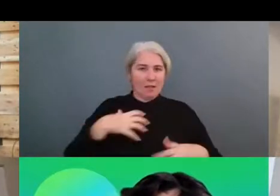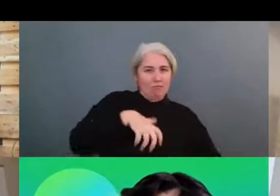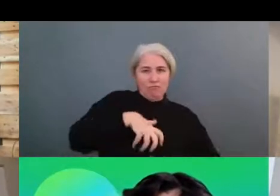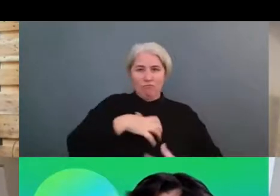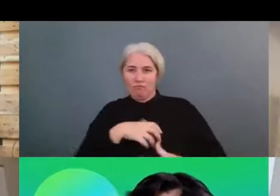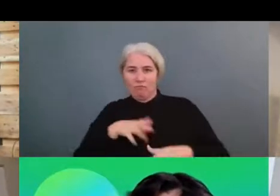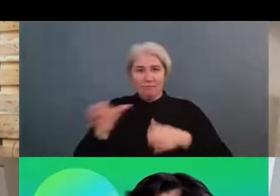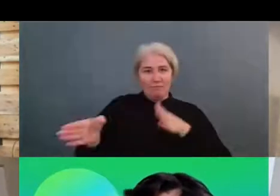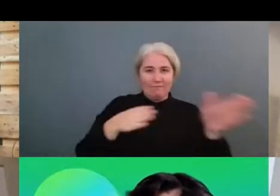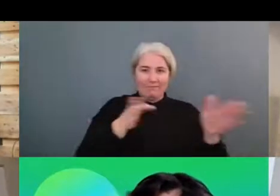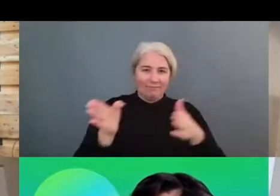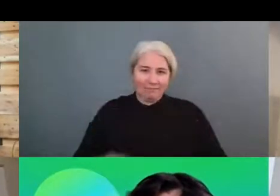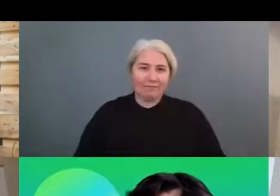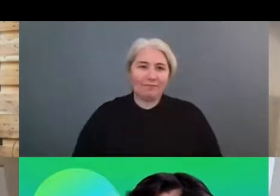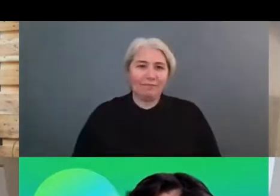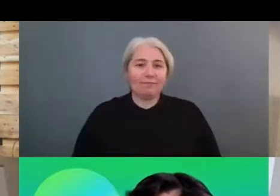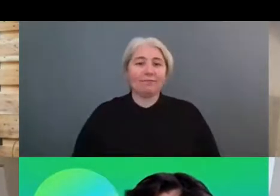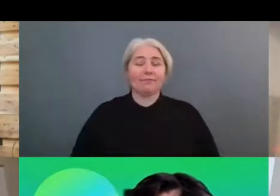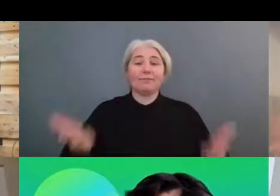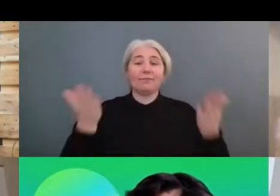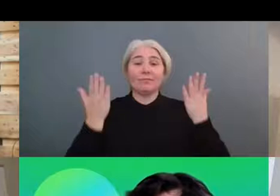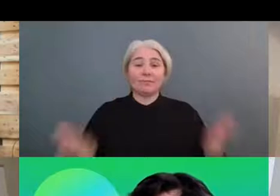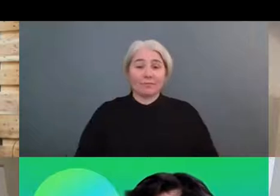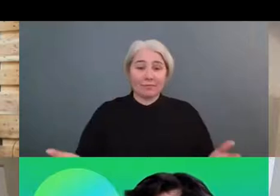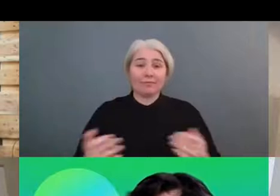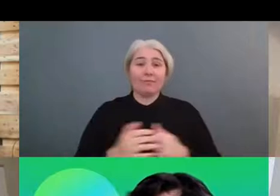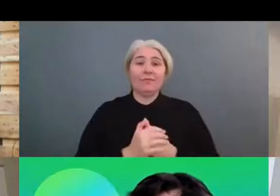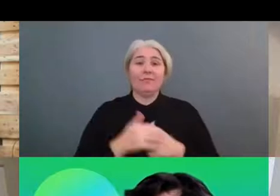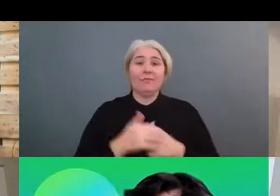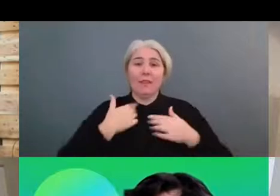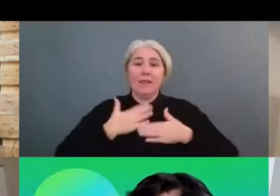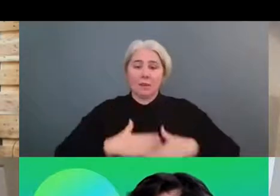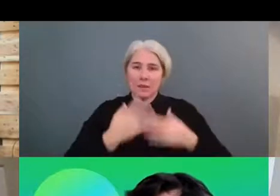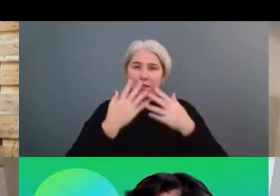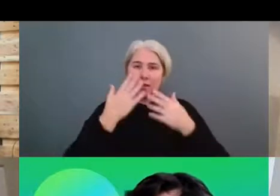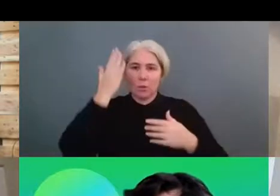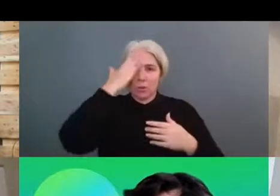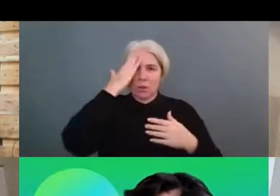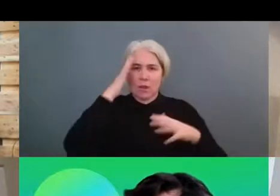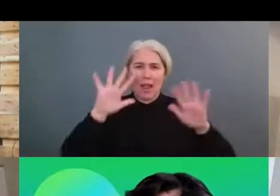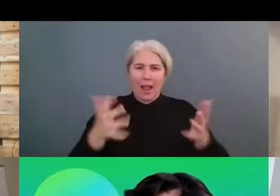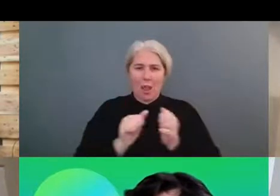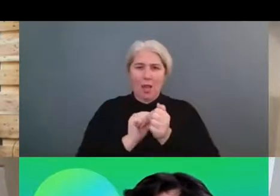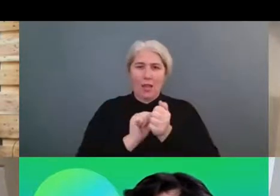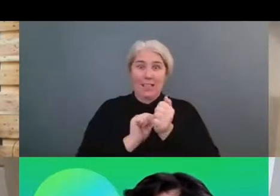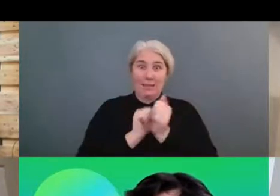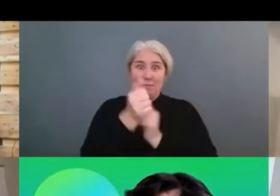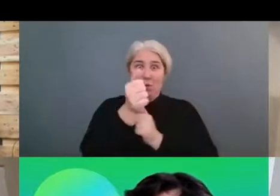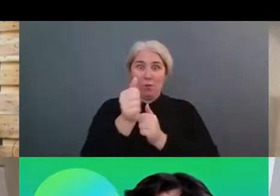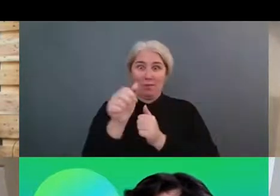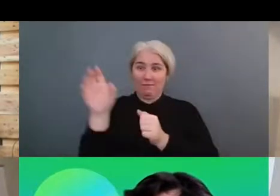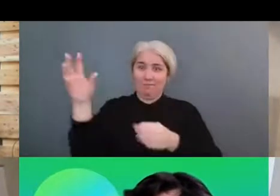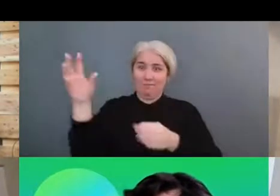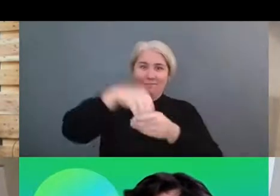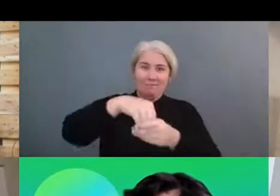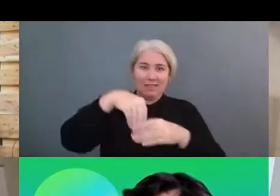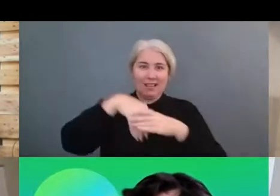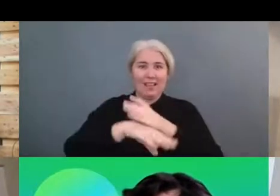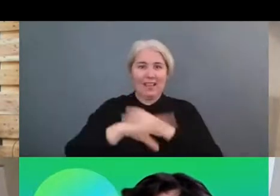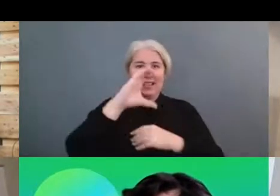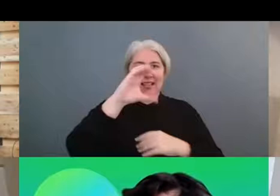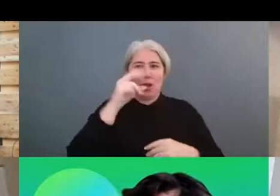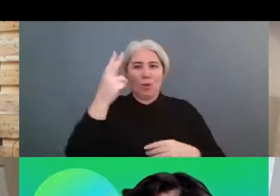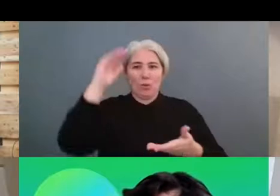sports stakeholders in the reduction of carbon impact. Let me introduce you to our panelists.